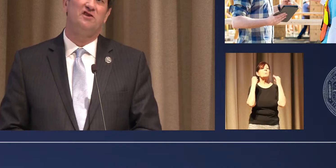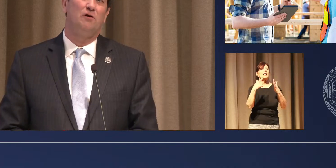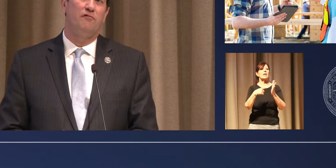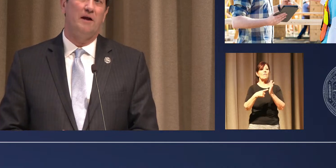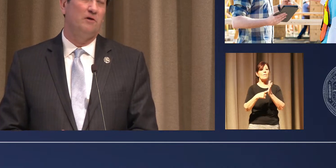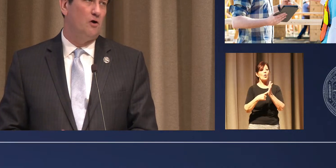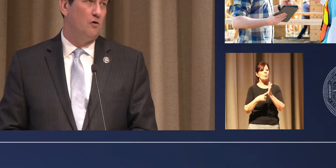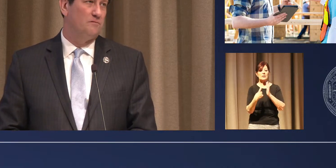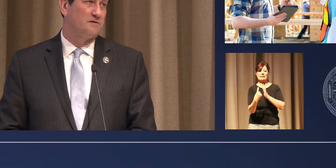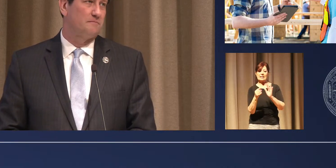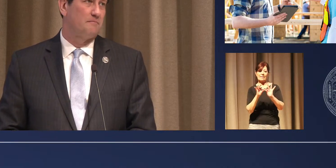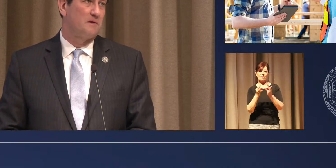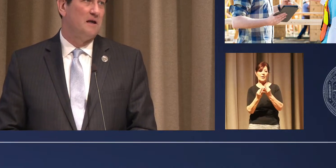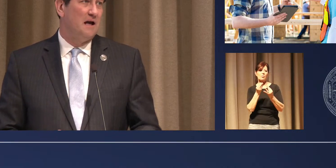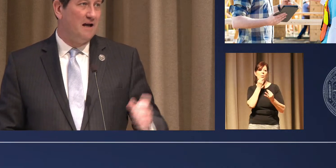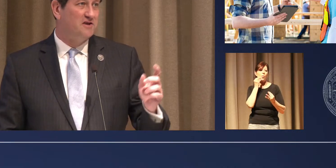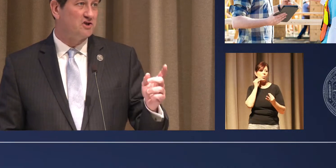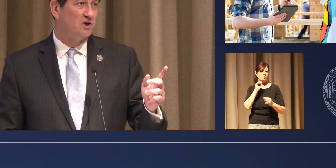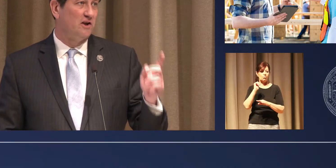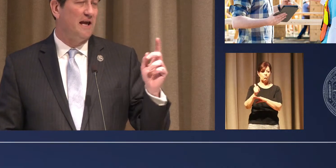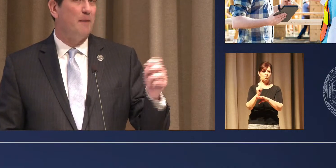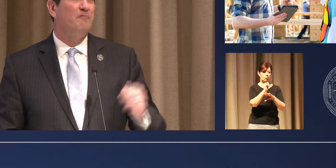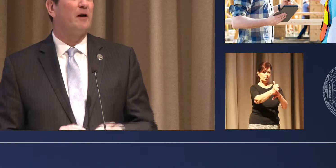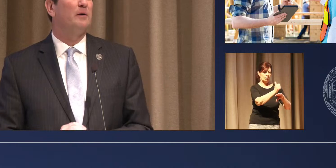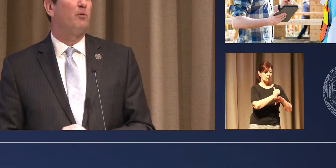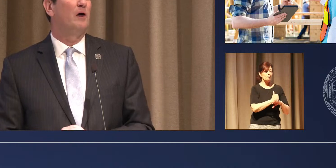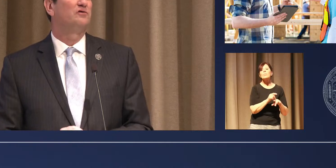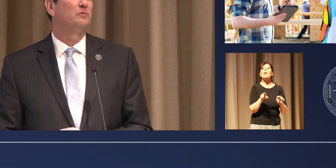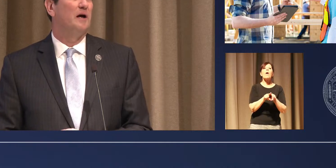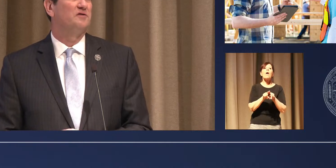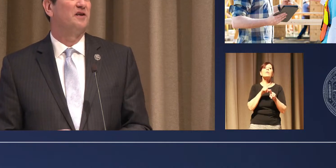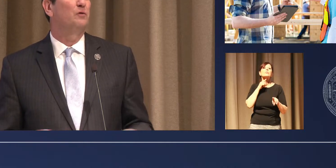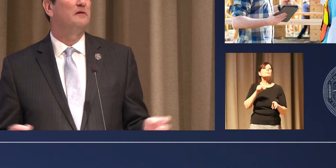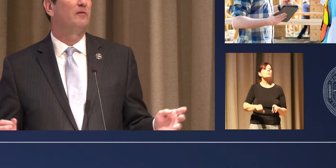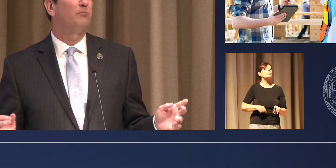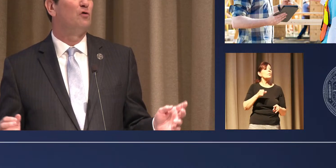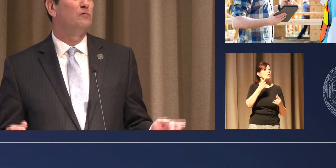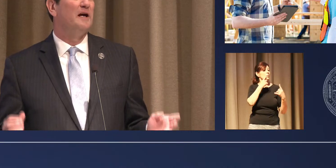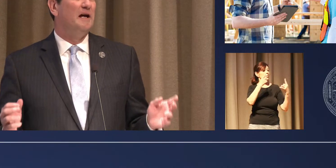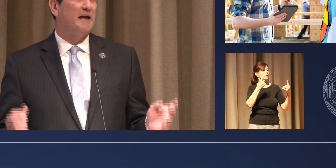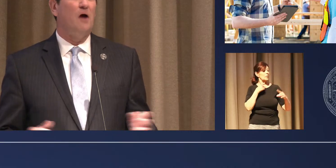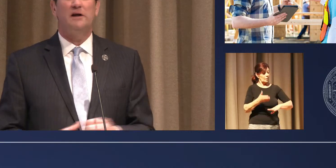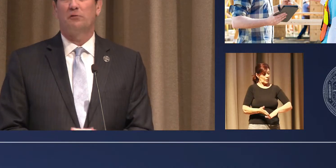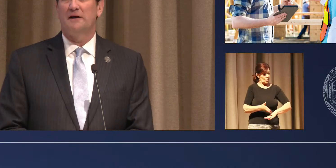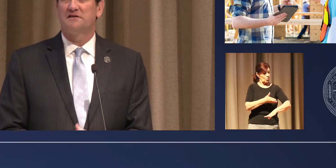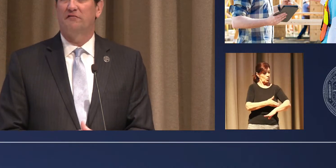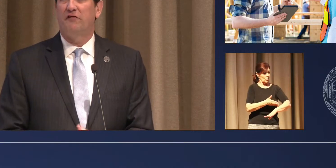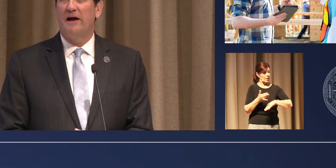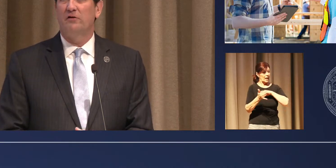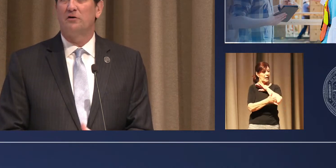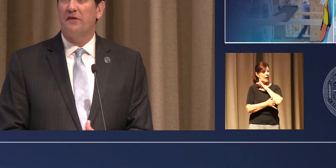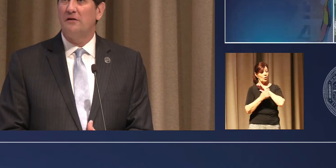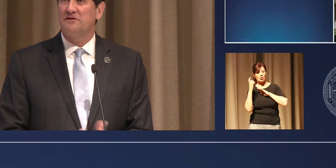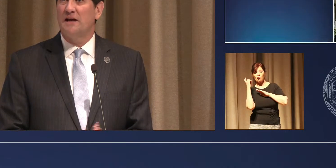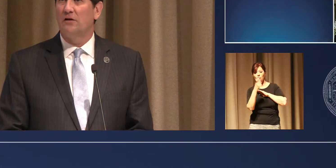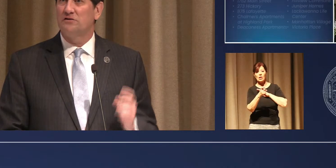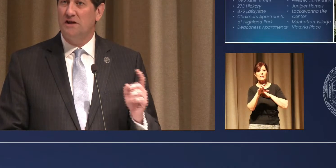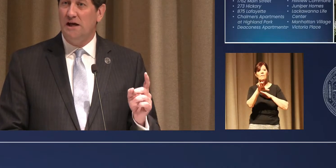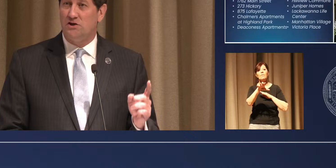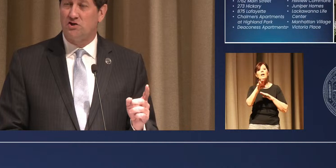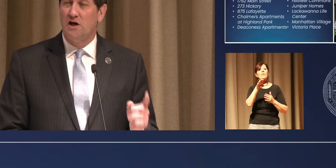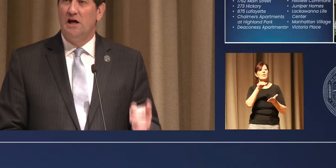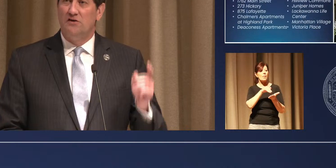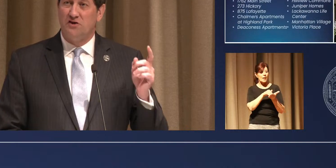affordable single-family homes. Additionally, I'm very proud to announce that we have approved county grants of